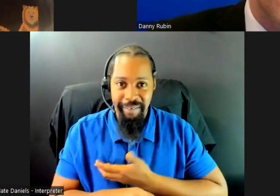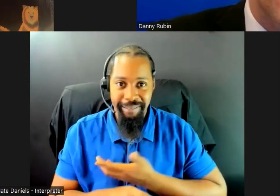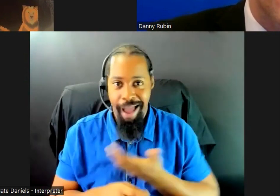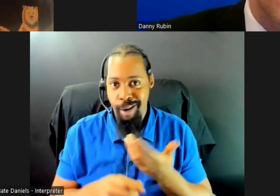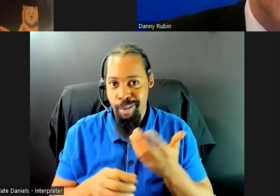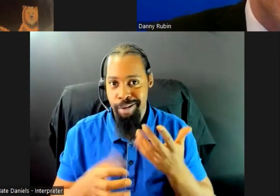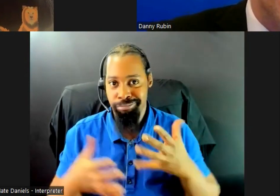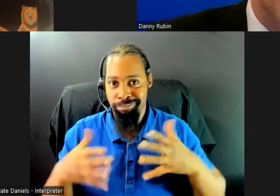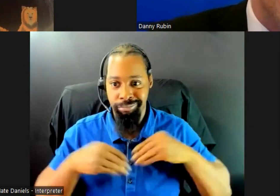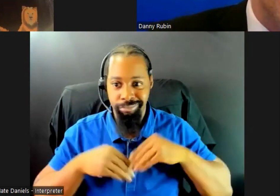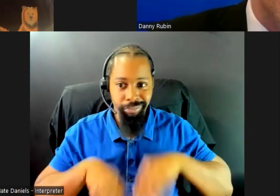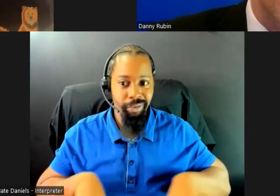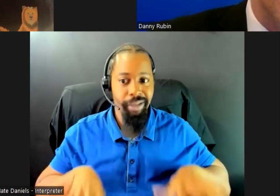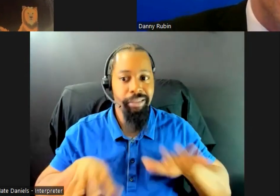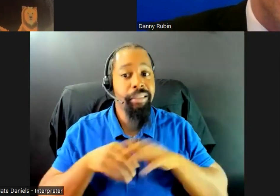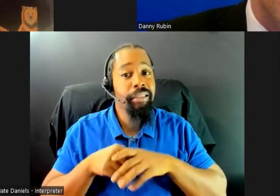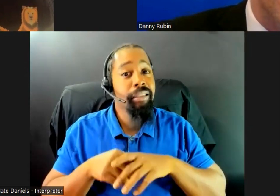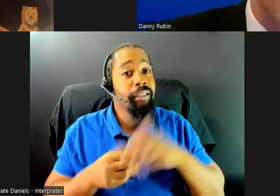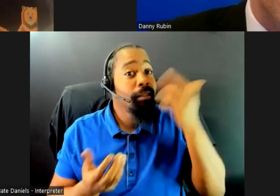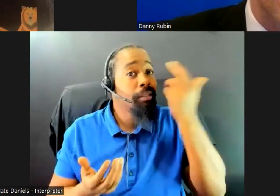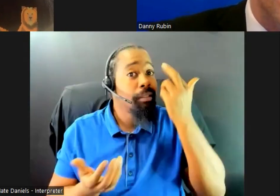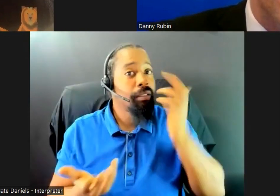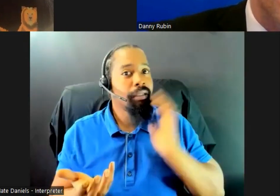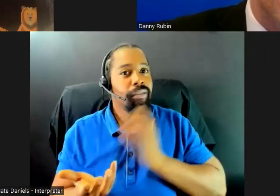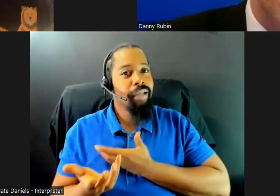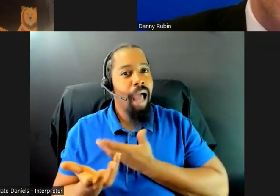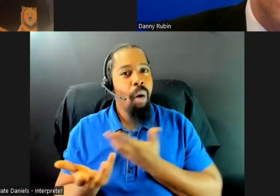we brought a style that wasn't